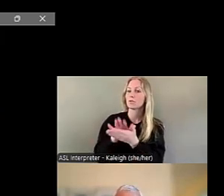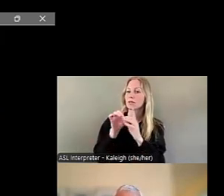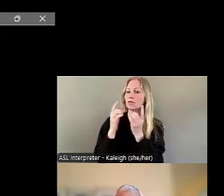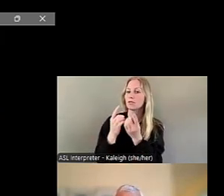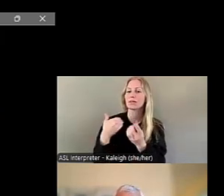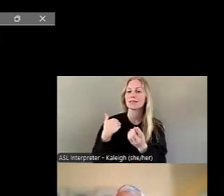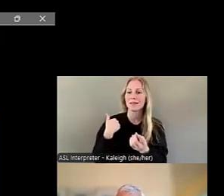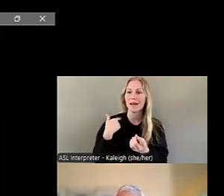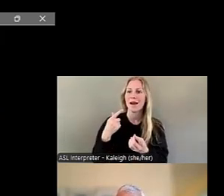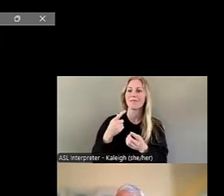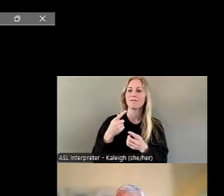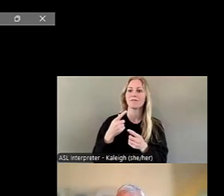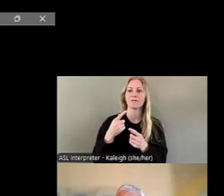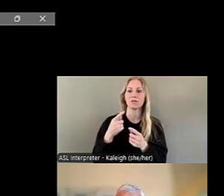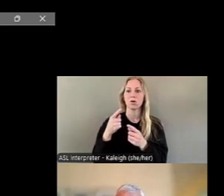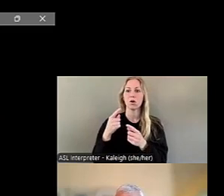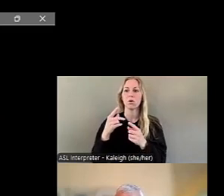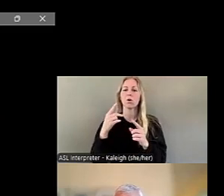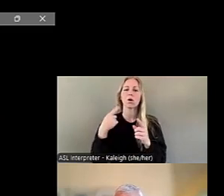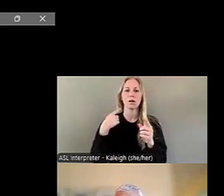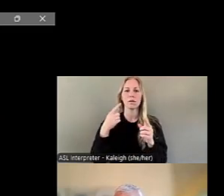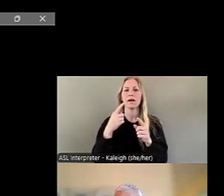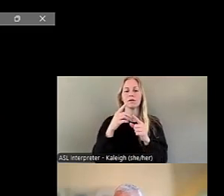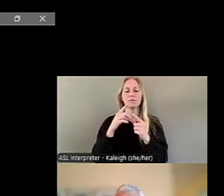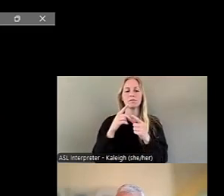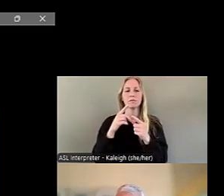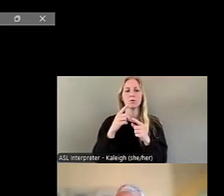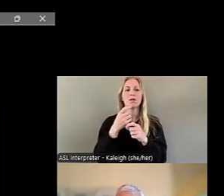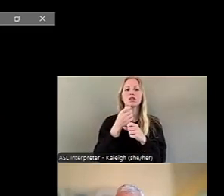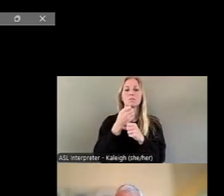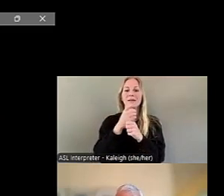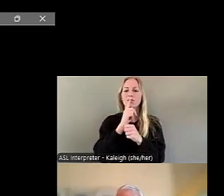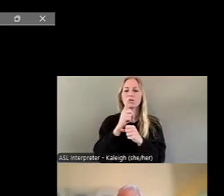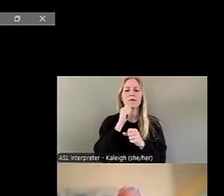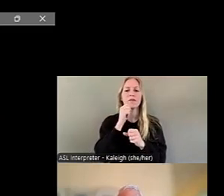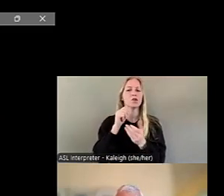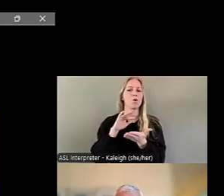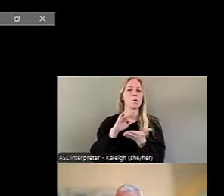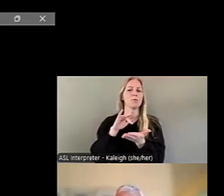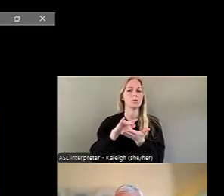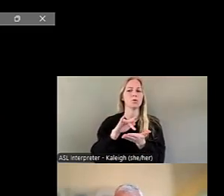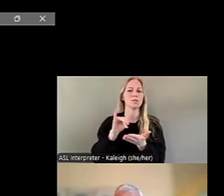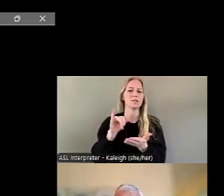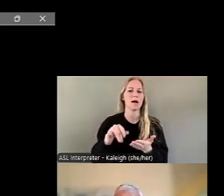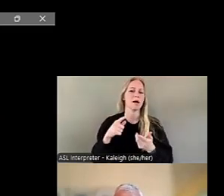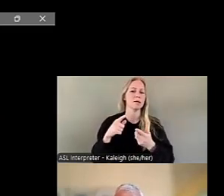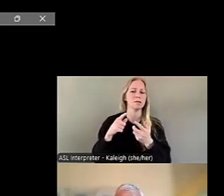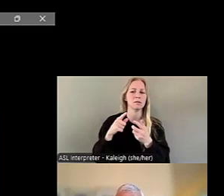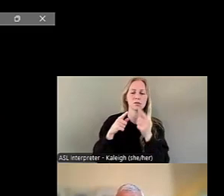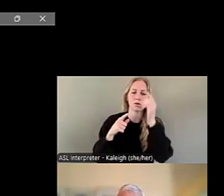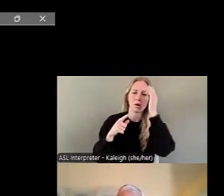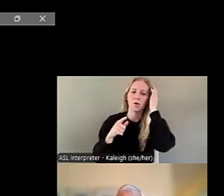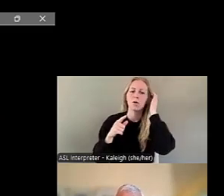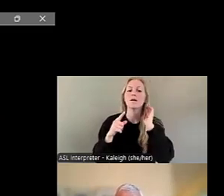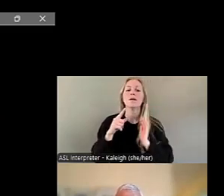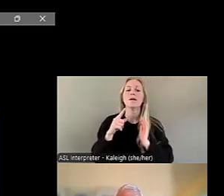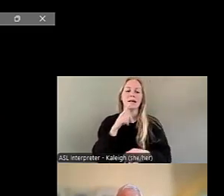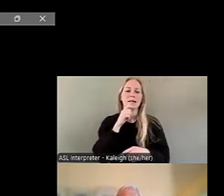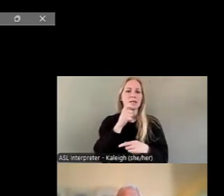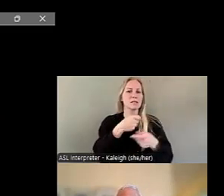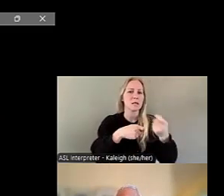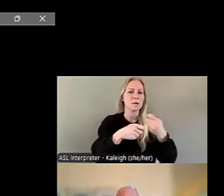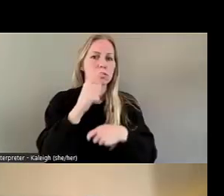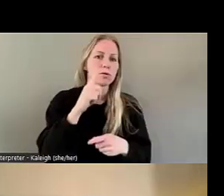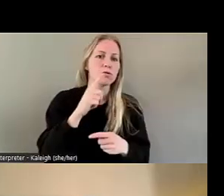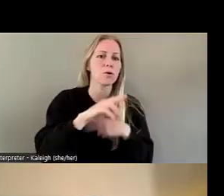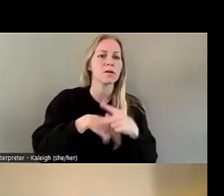with disabilities and of using seclusion without justification and as a substitute for the kind of appropriate behavior and